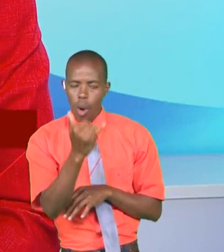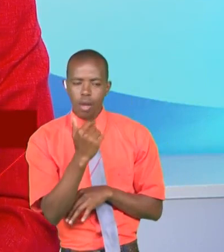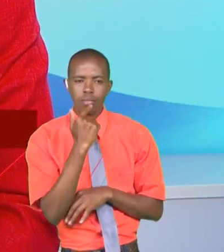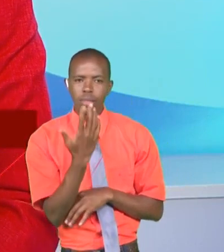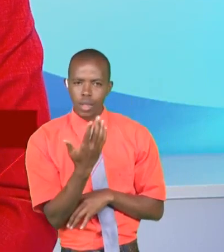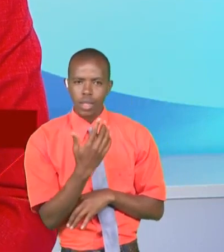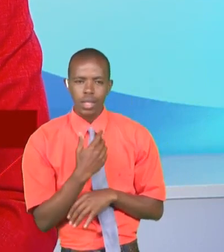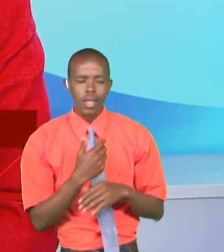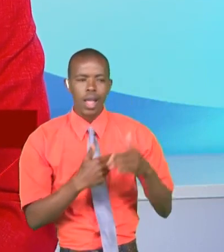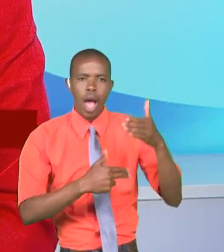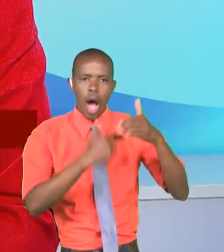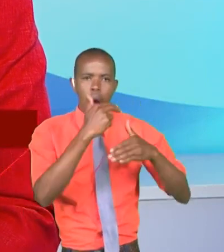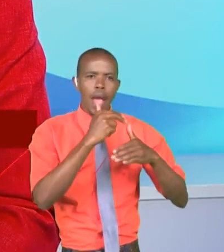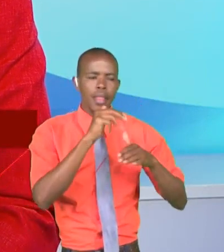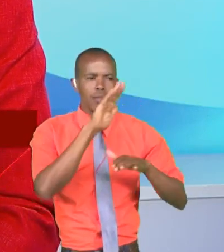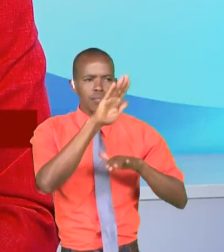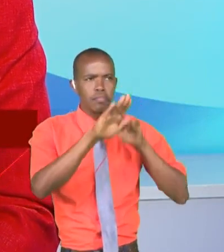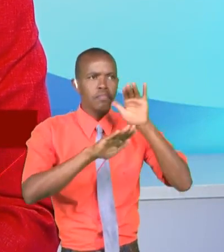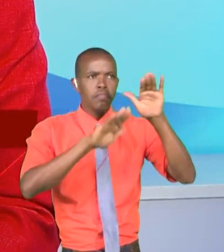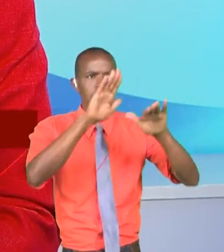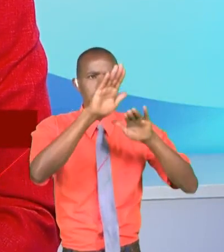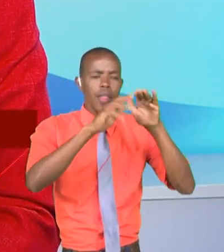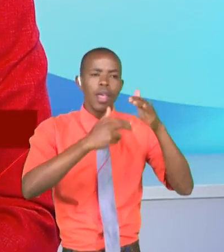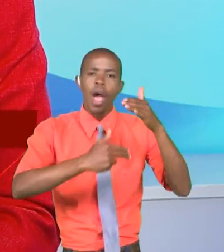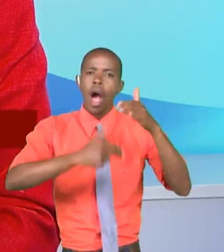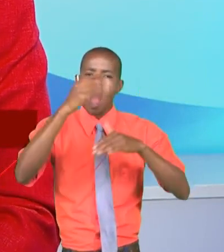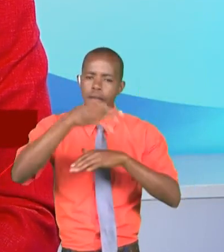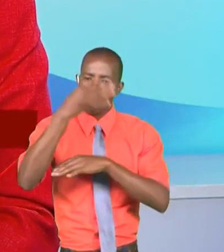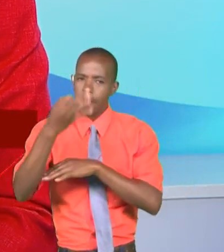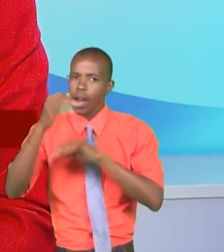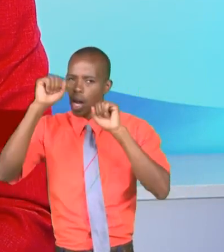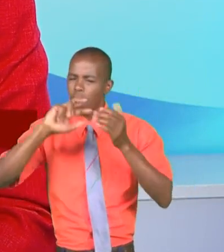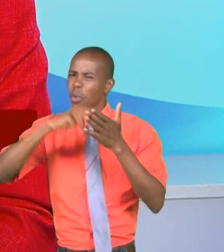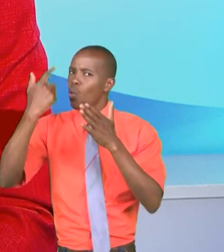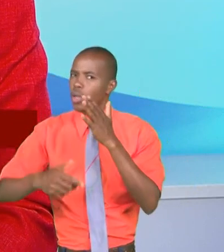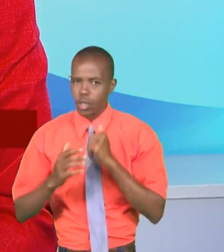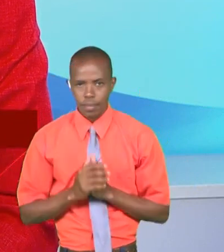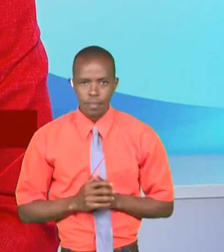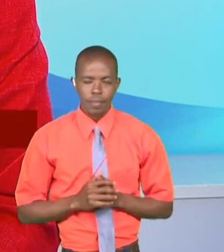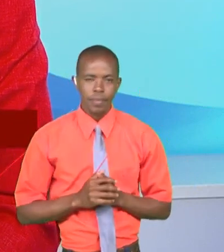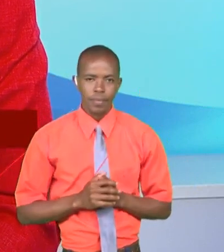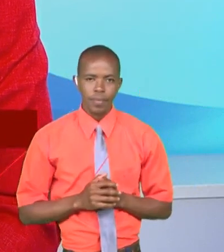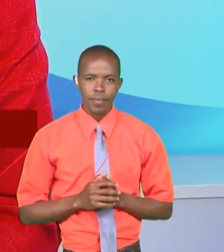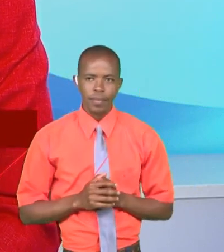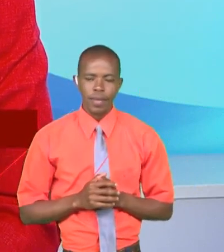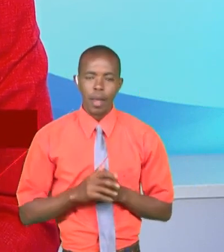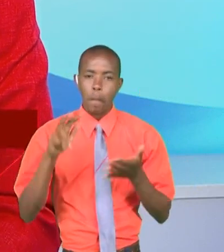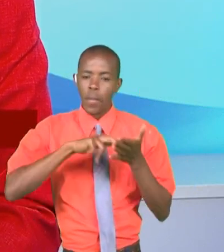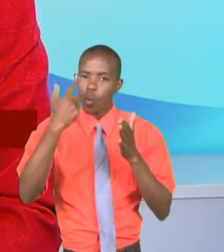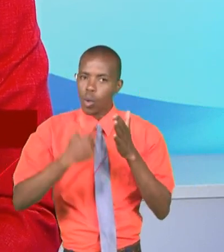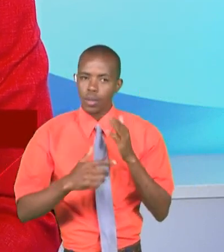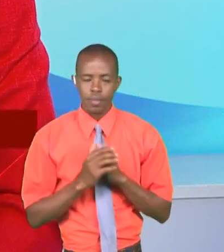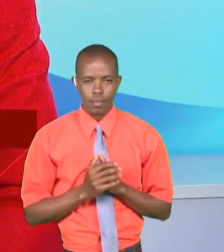that the higher the climb, the harder the fall. So what does that mean regards to this? It just means